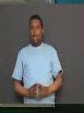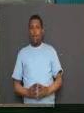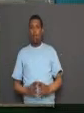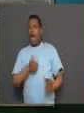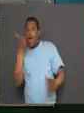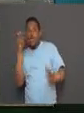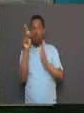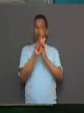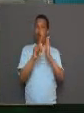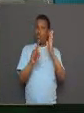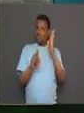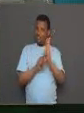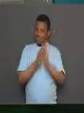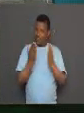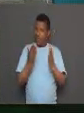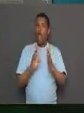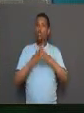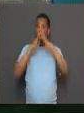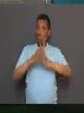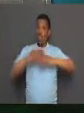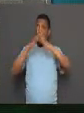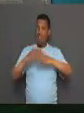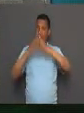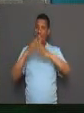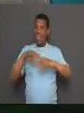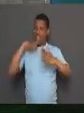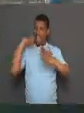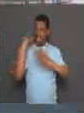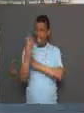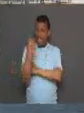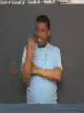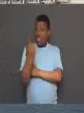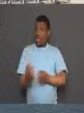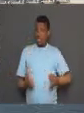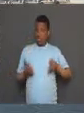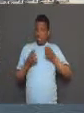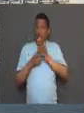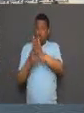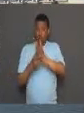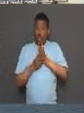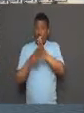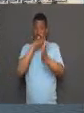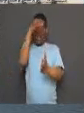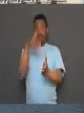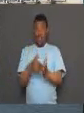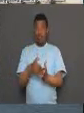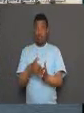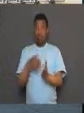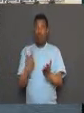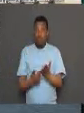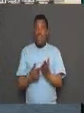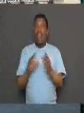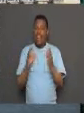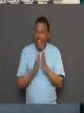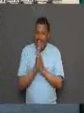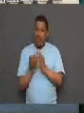Other policies for industrial, energy, and transportation sectors outline the need